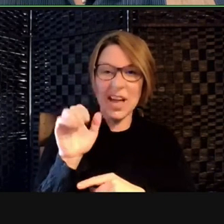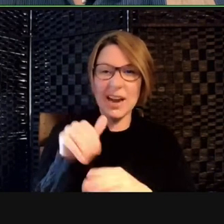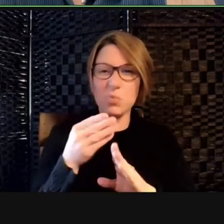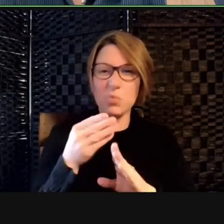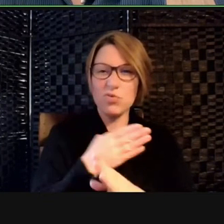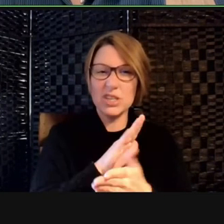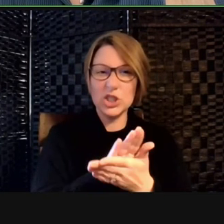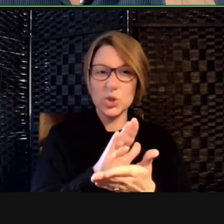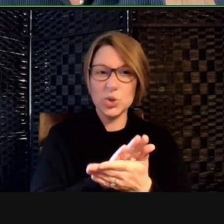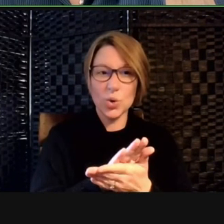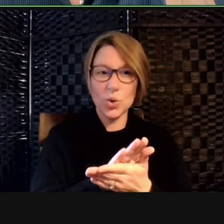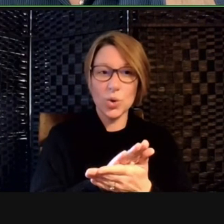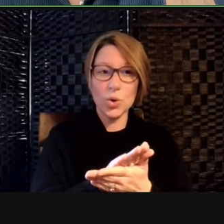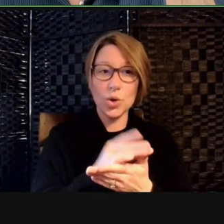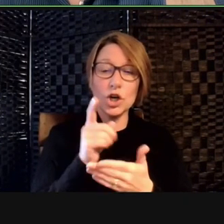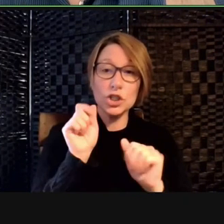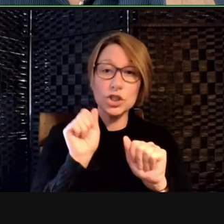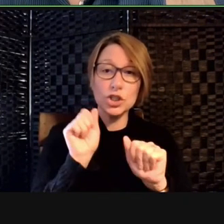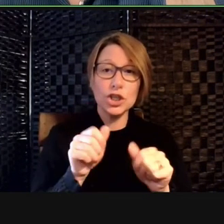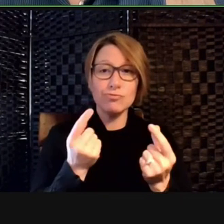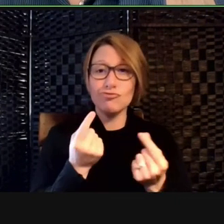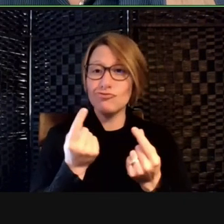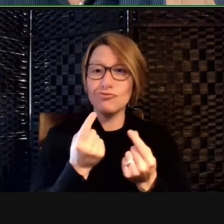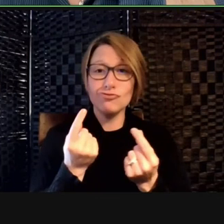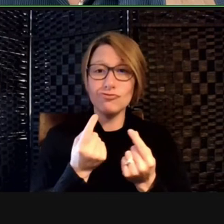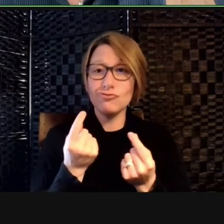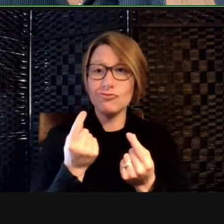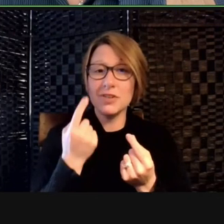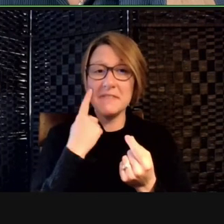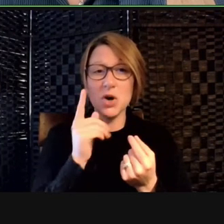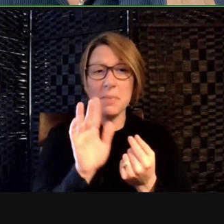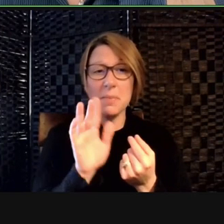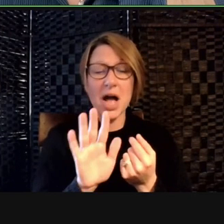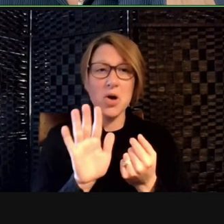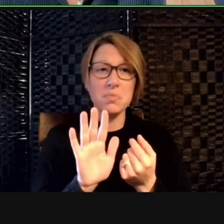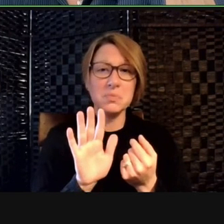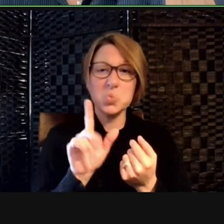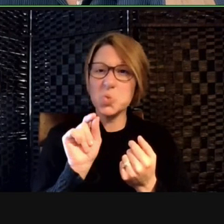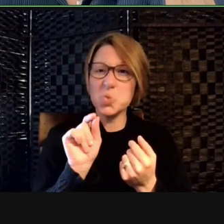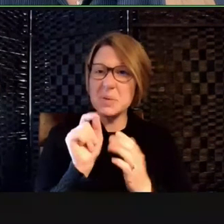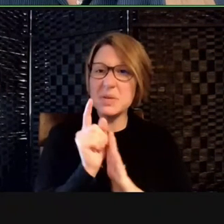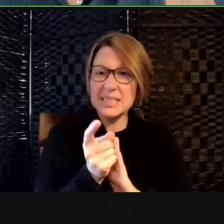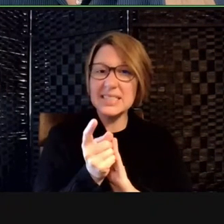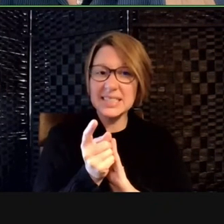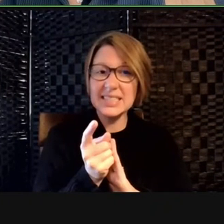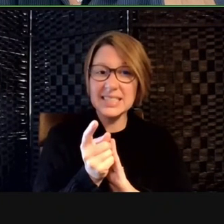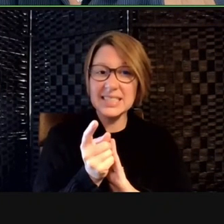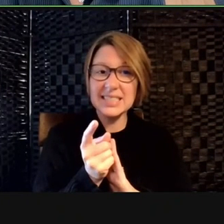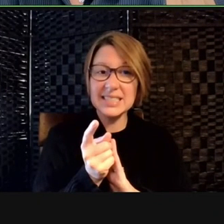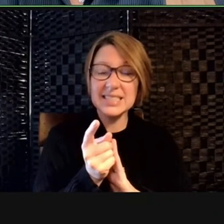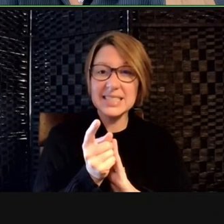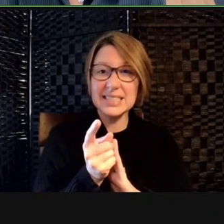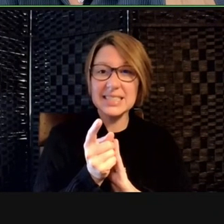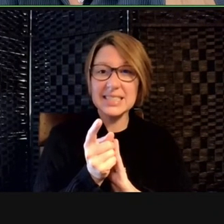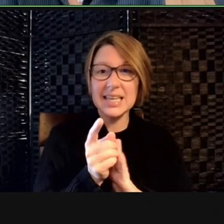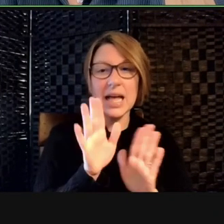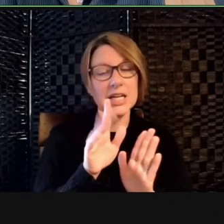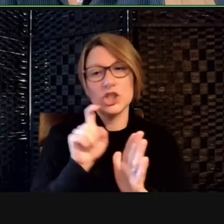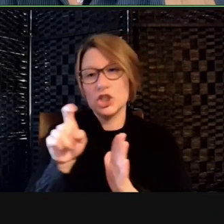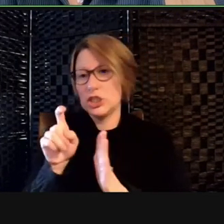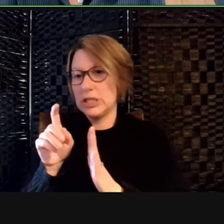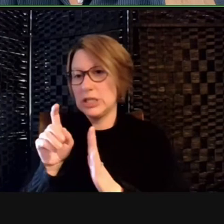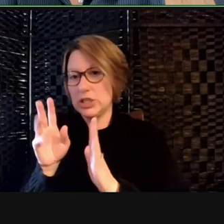she could engage in activities for about 20 minutes, and then she really needed to go check